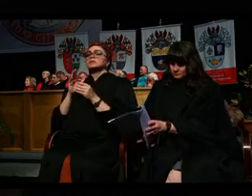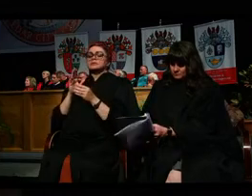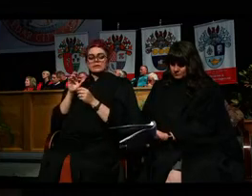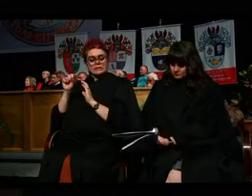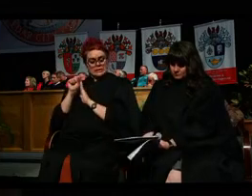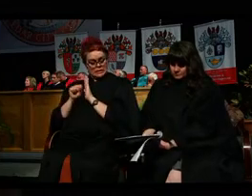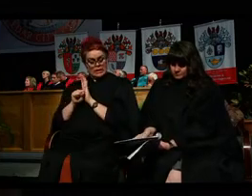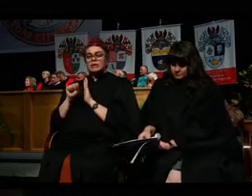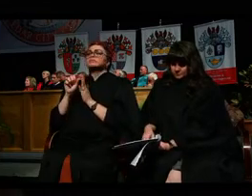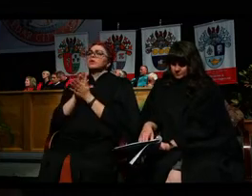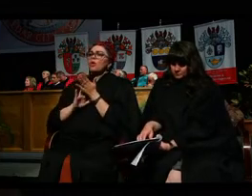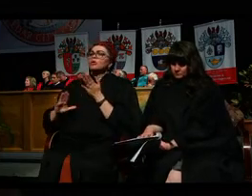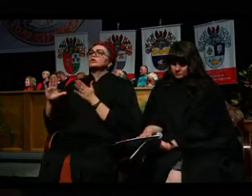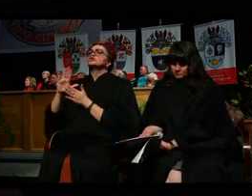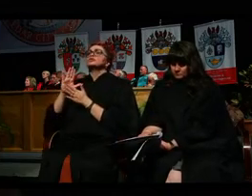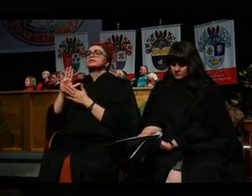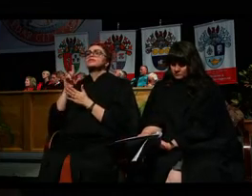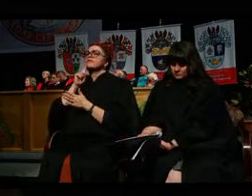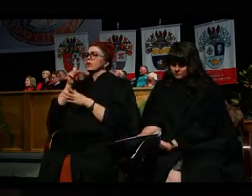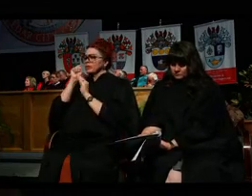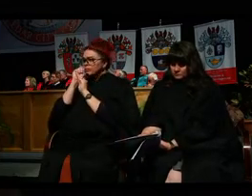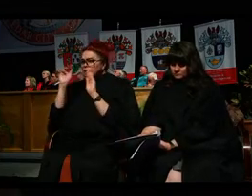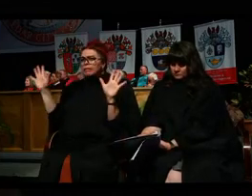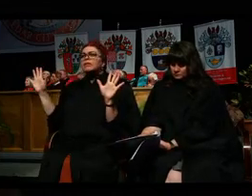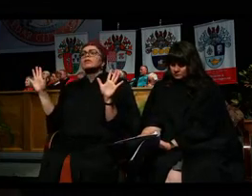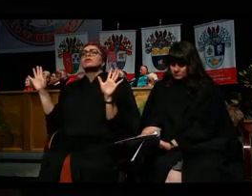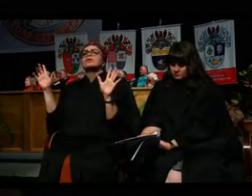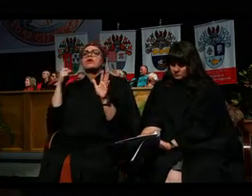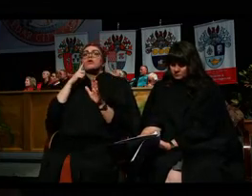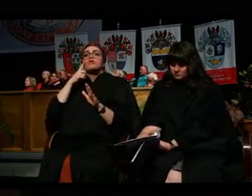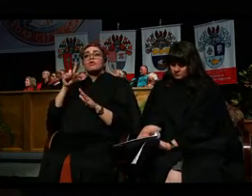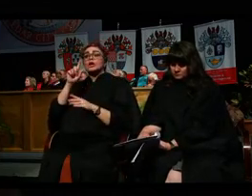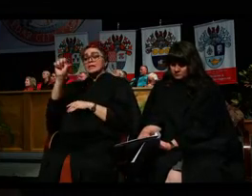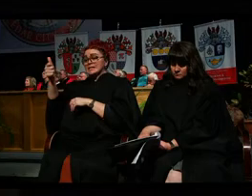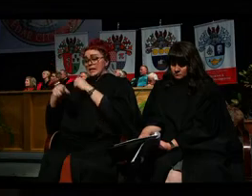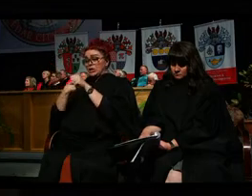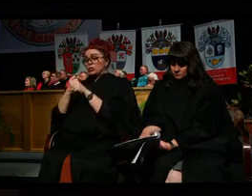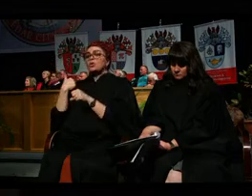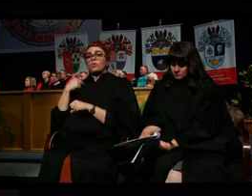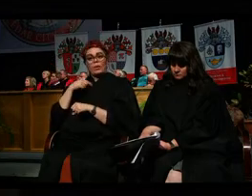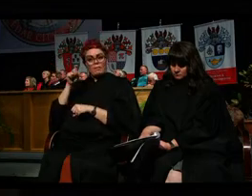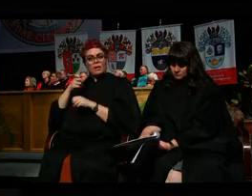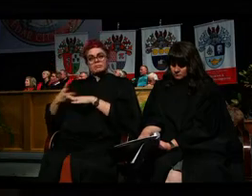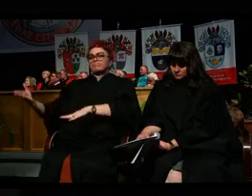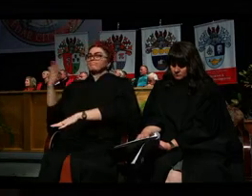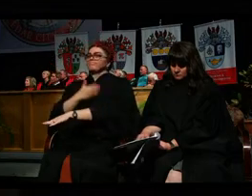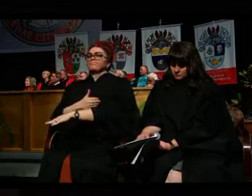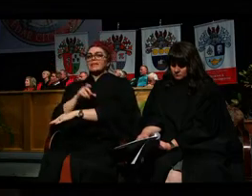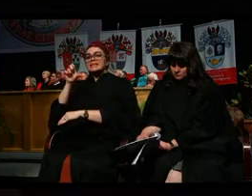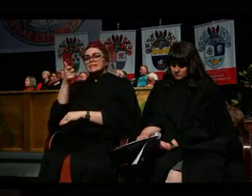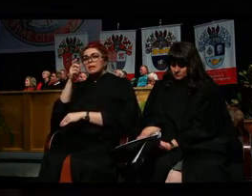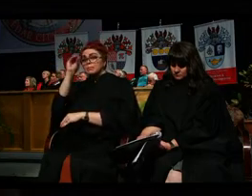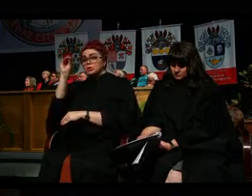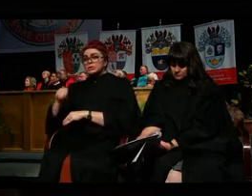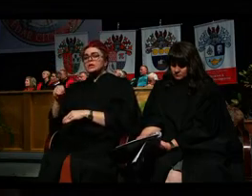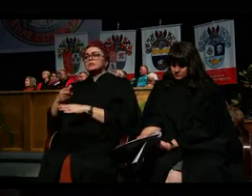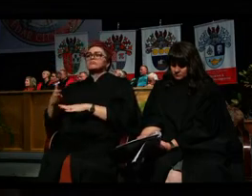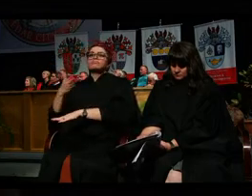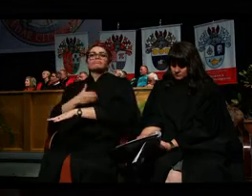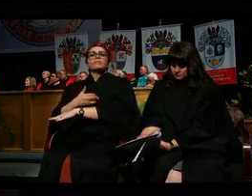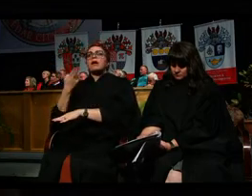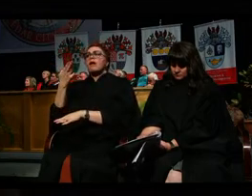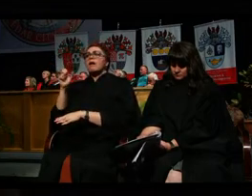college, technical colleges is very clear. Over the next 10 years, we must do better. A 10% increase in our Utah high